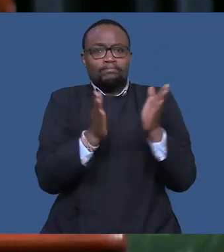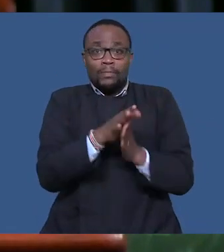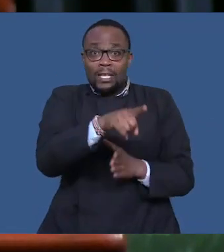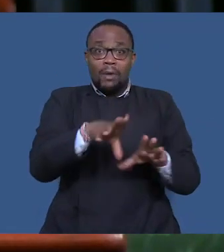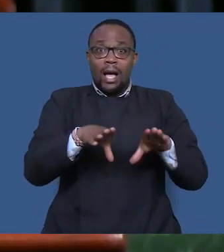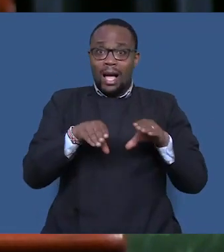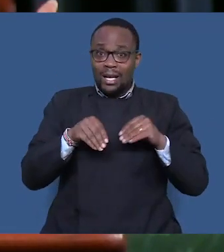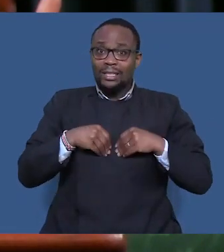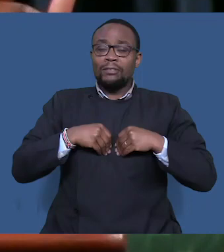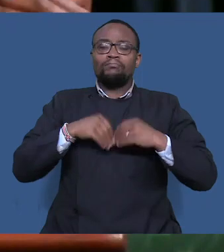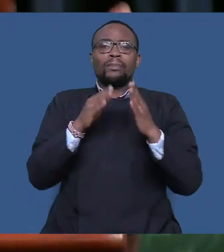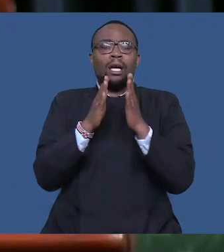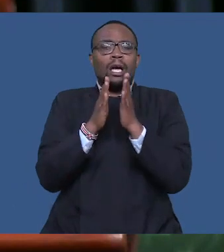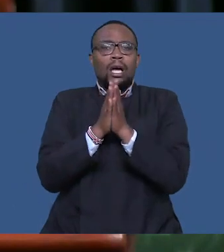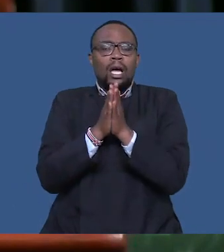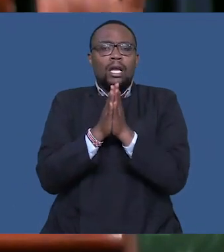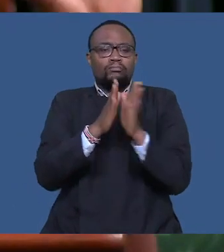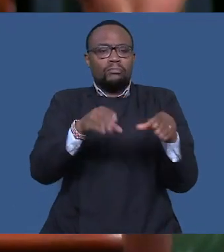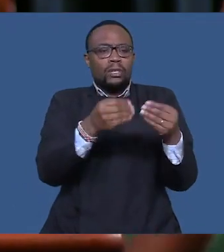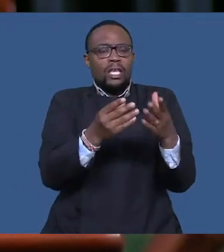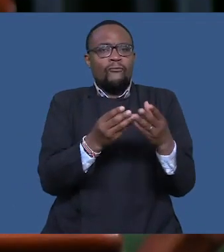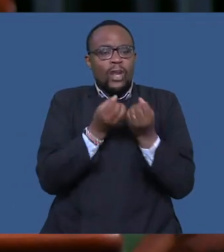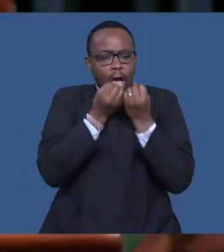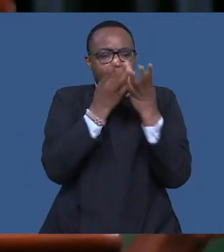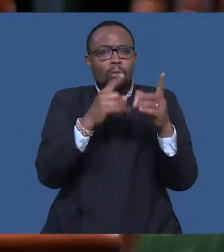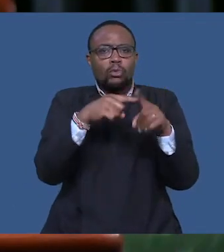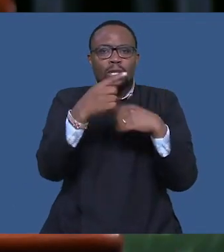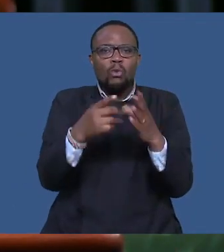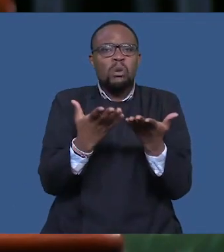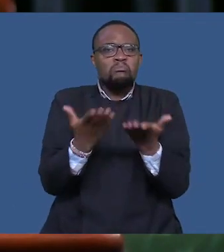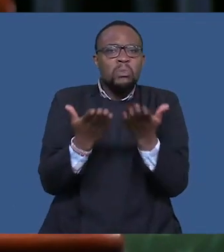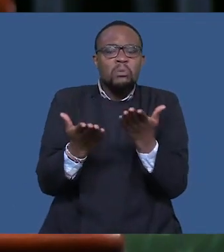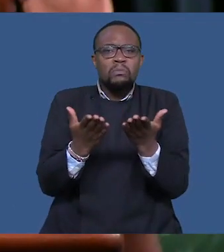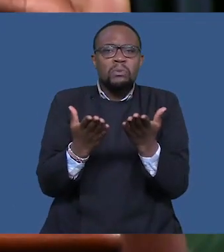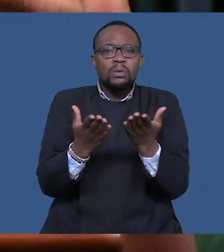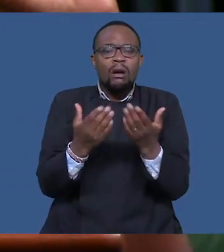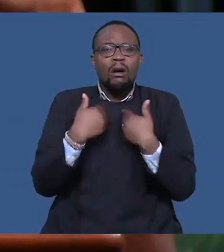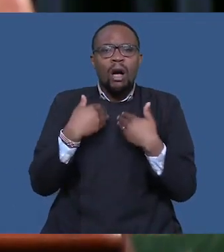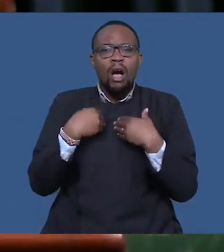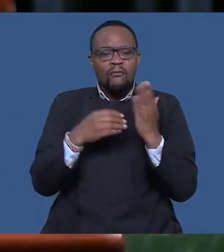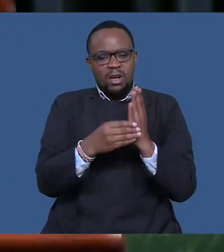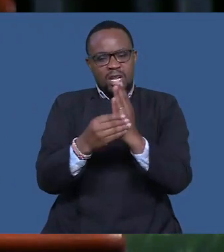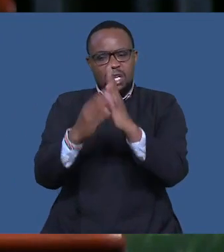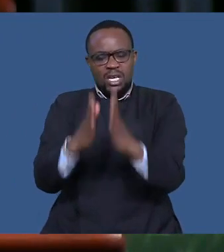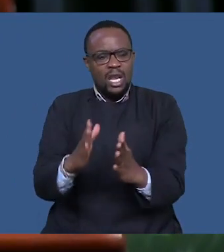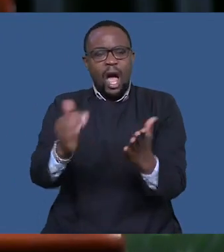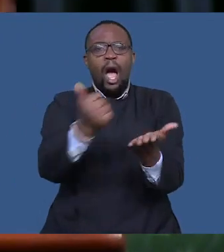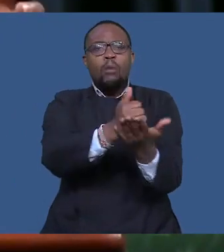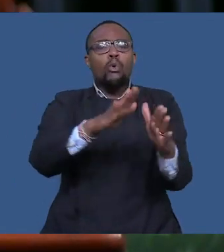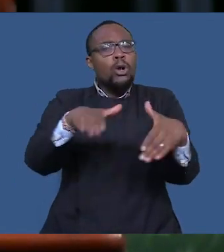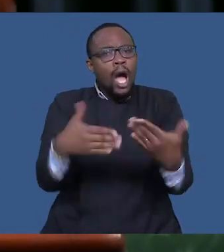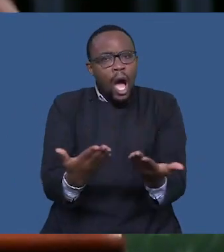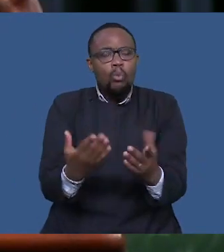takes it up and he's given instructions to appoint elders as a young person. He's given instructions on